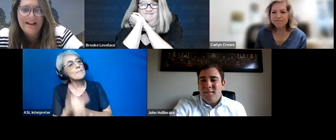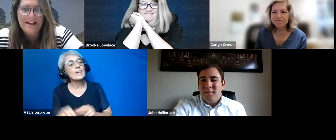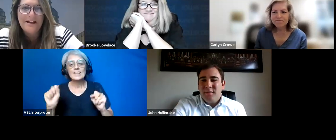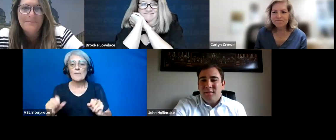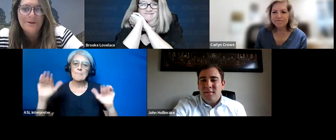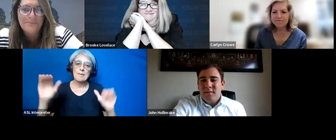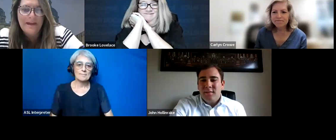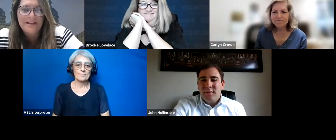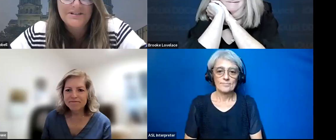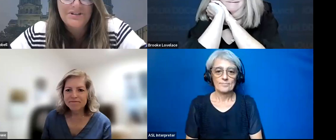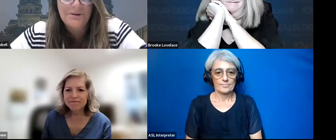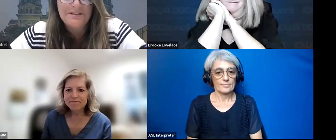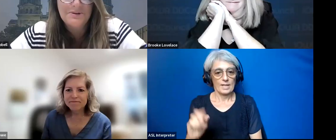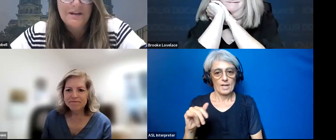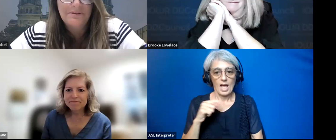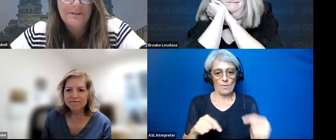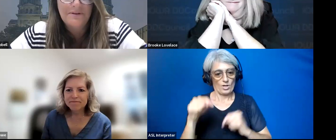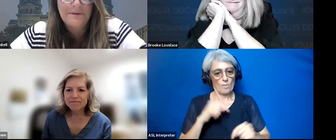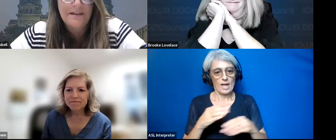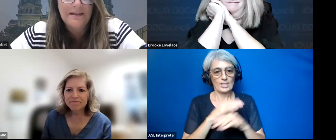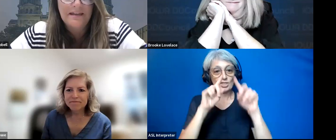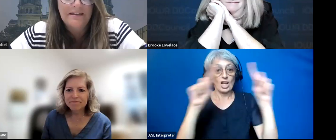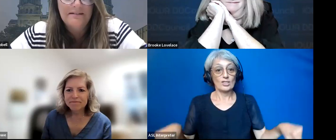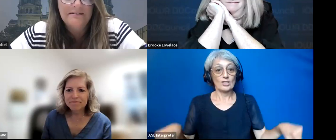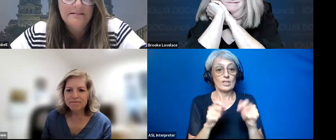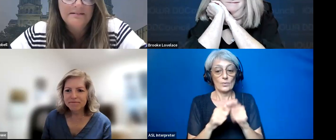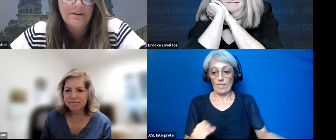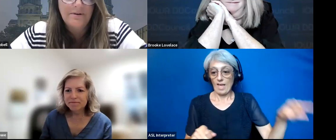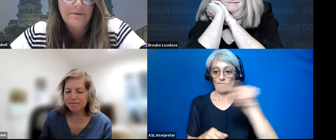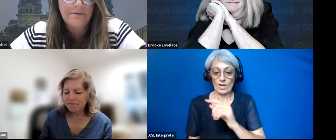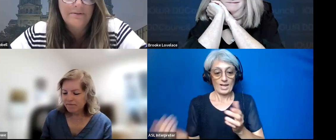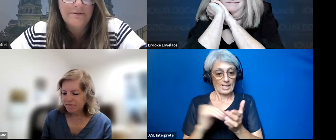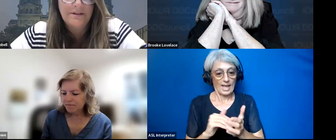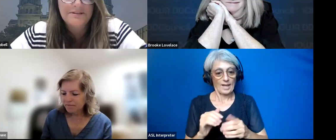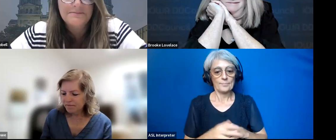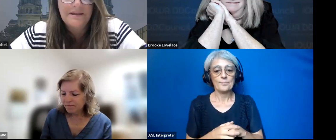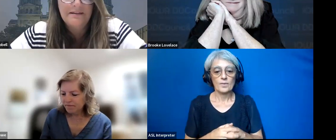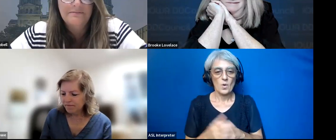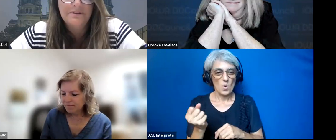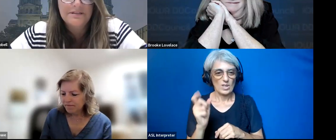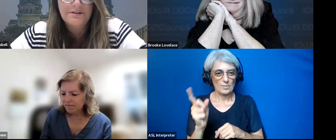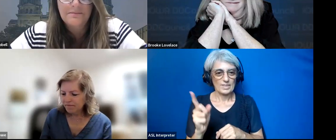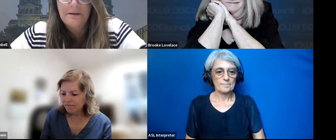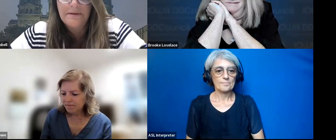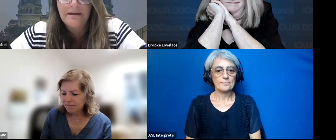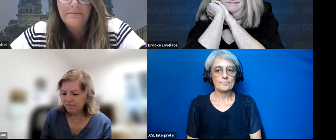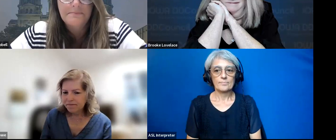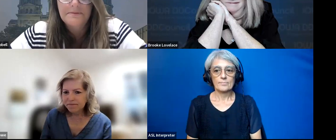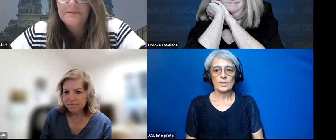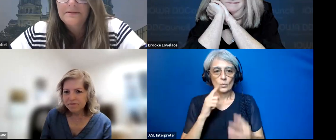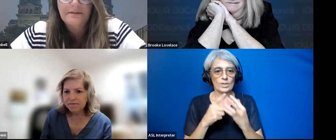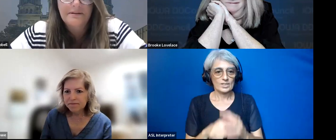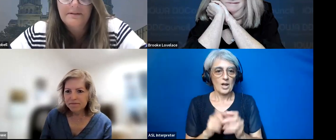Bye-bye. I'm going to go back and share my screen with everybody again. So hold on just a minute. We'll get started right back